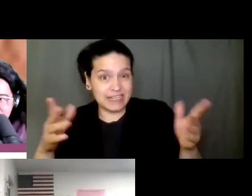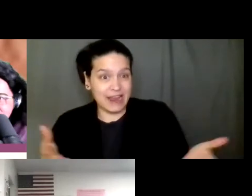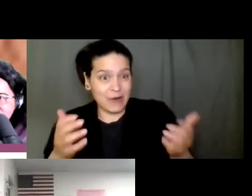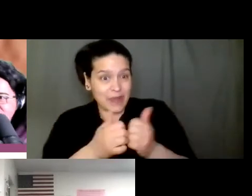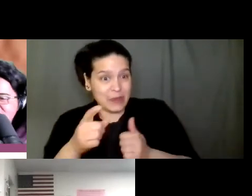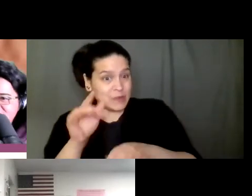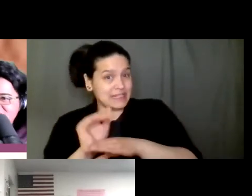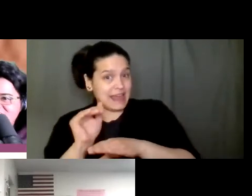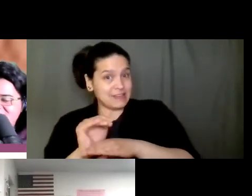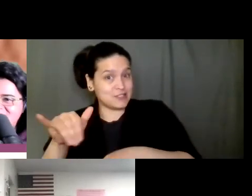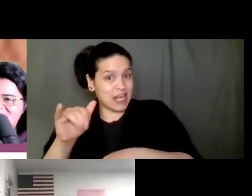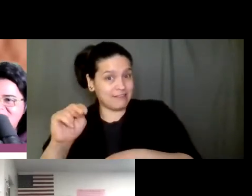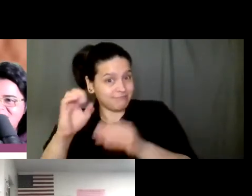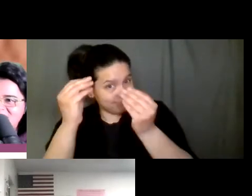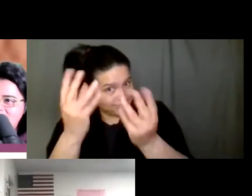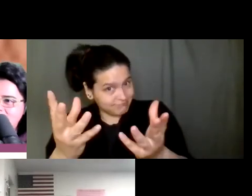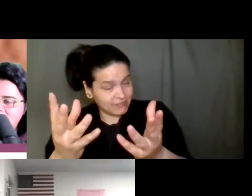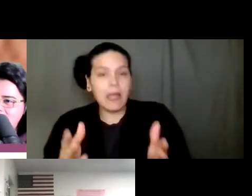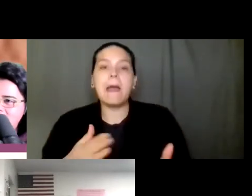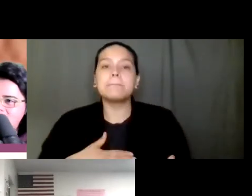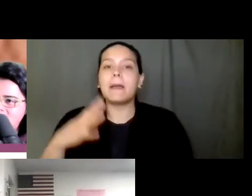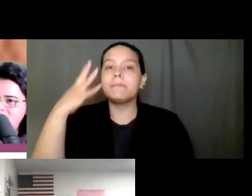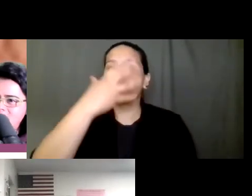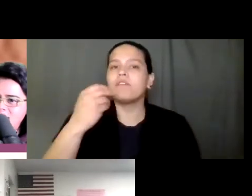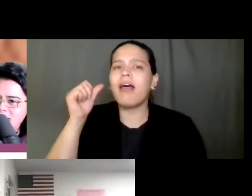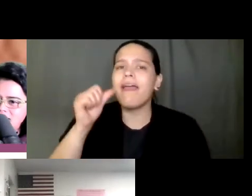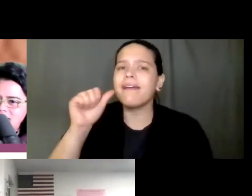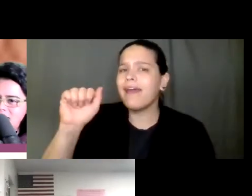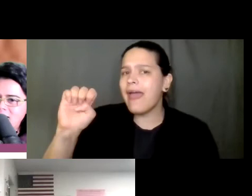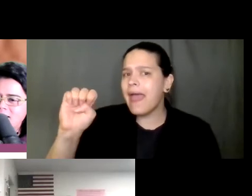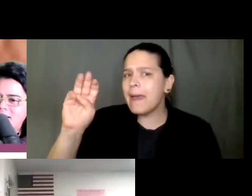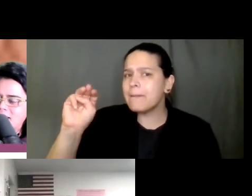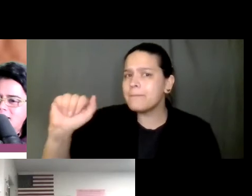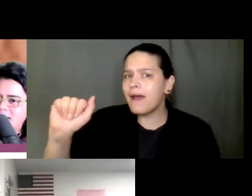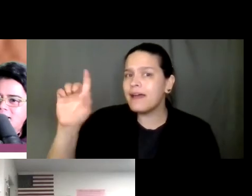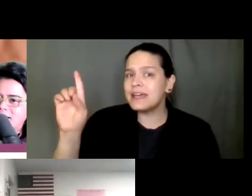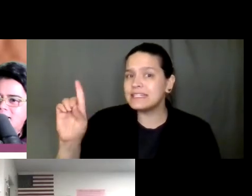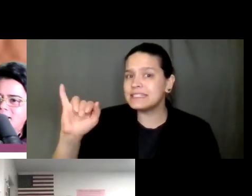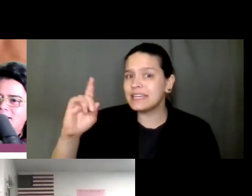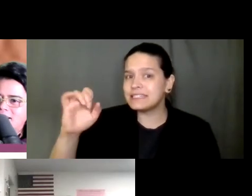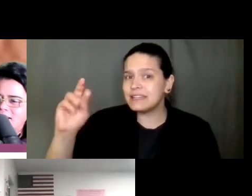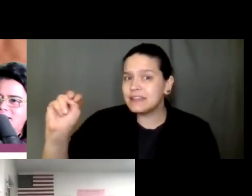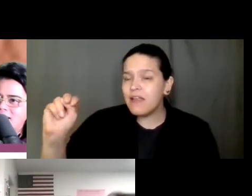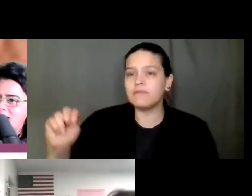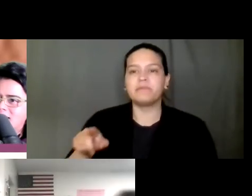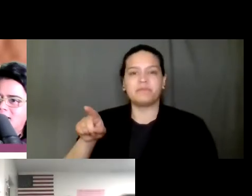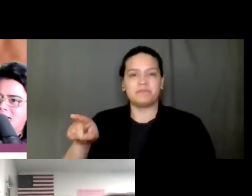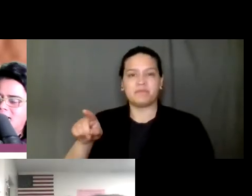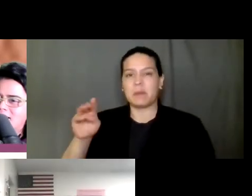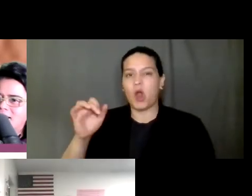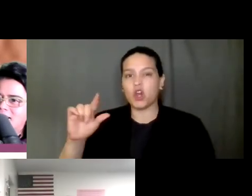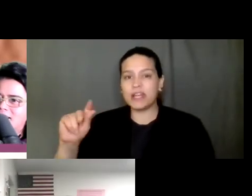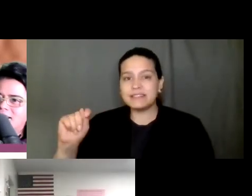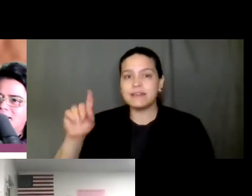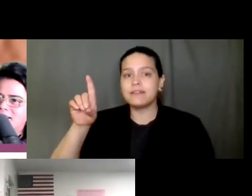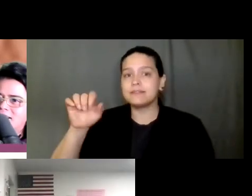tonight, Jane. My beautiful Aunt Emma Dixon. This is Margaret Dalton's daughter that learned everything from